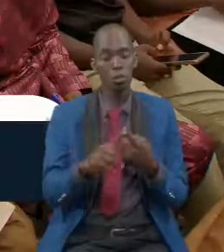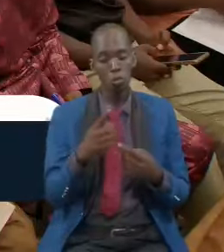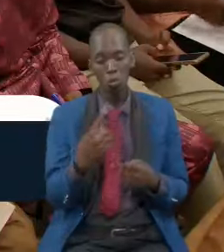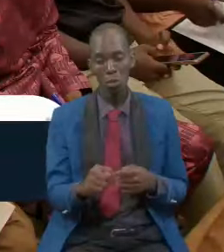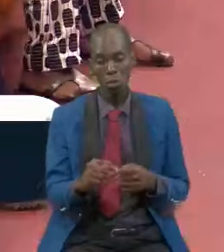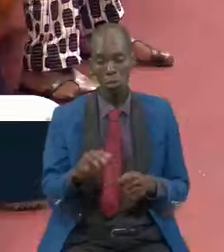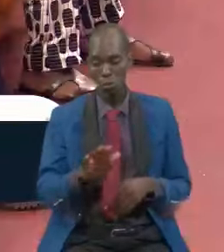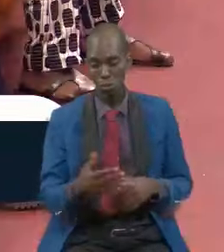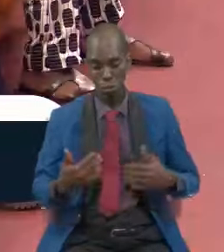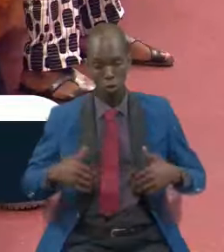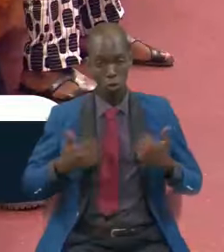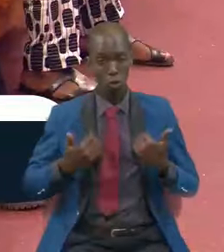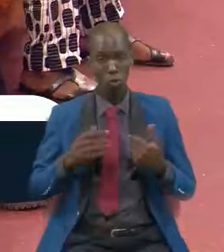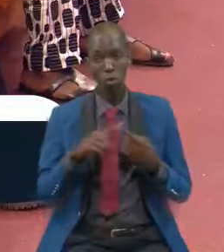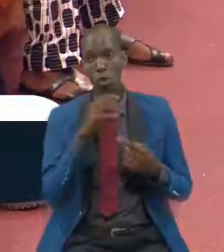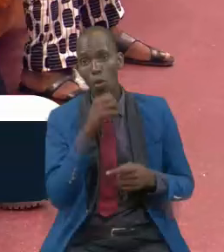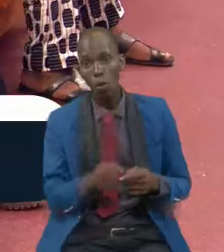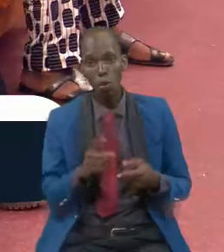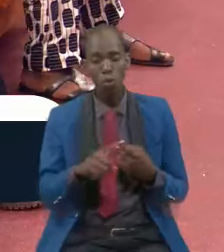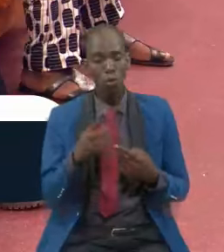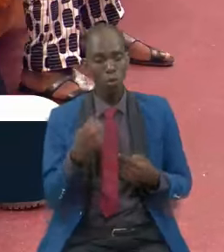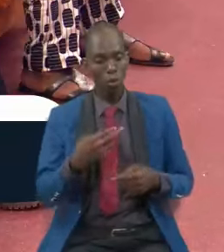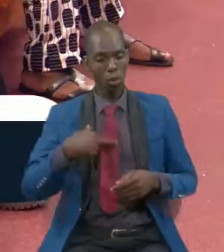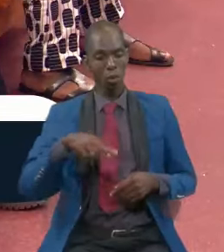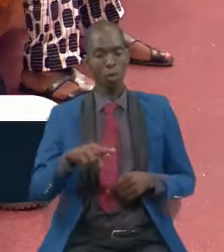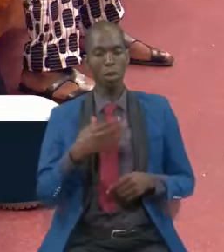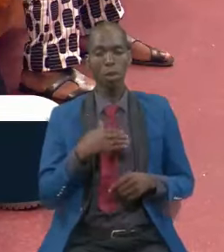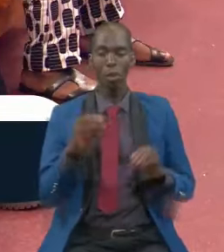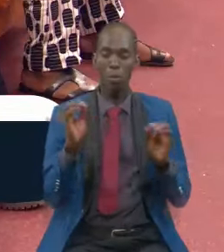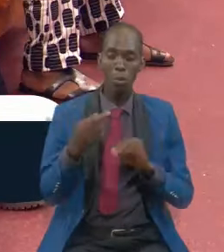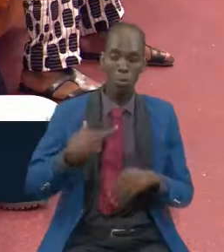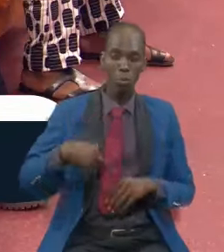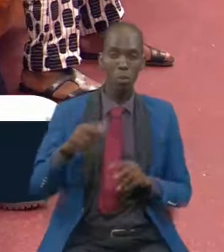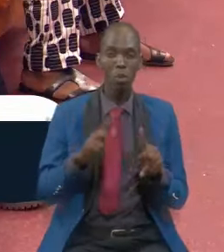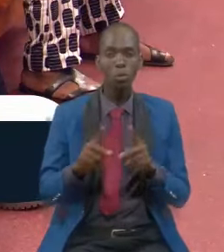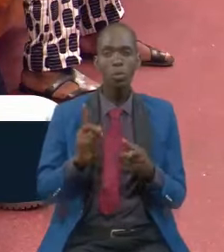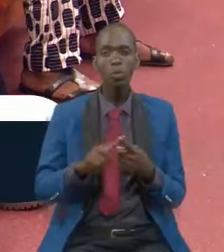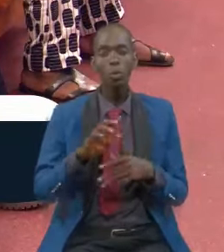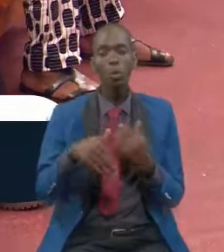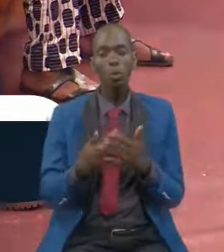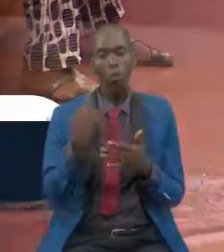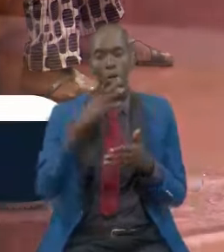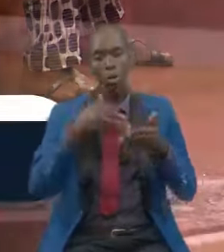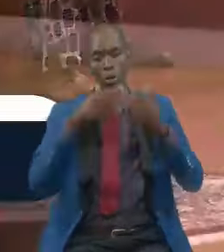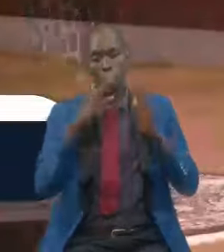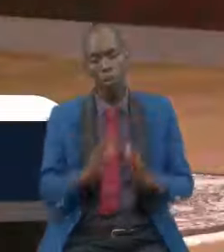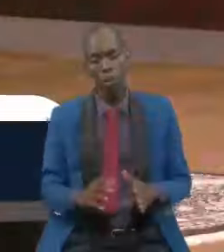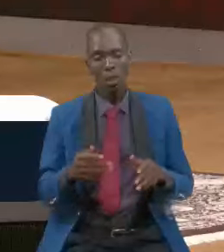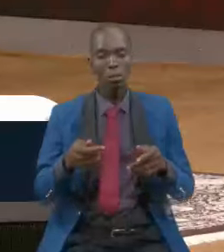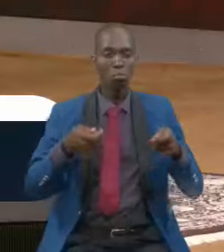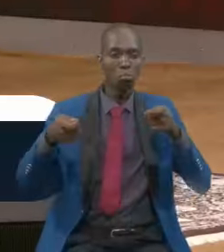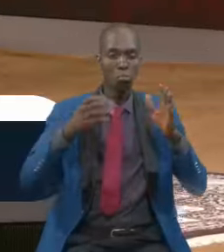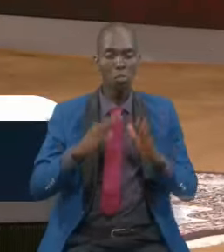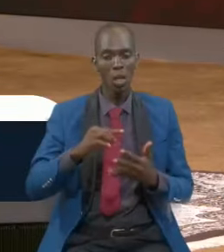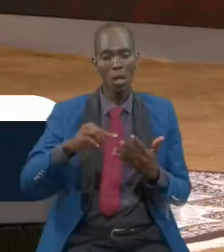religious, to the irreligious, impartial. To those who are rulers among the people